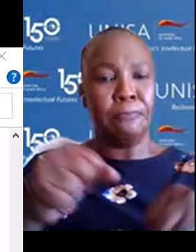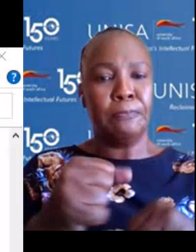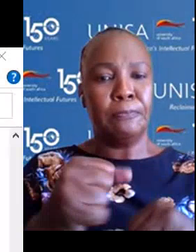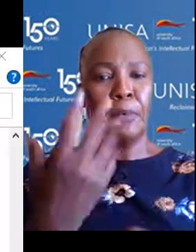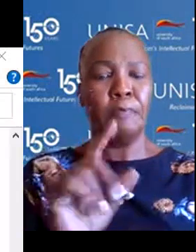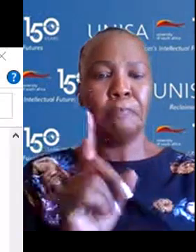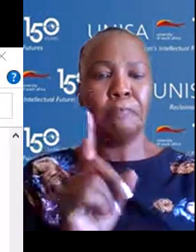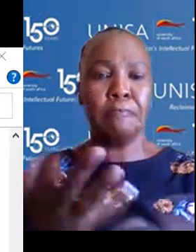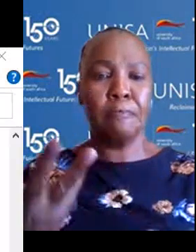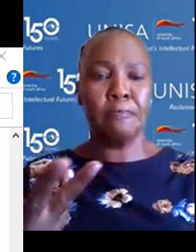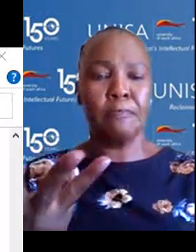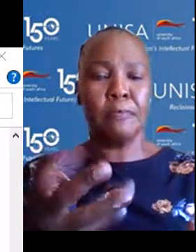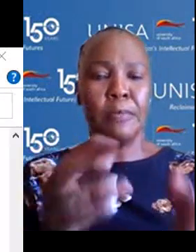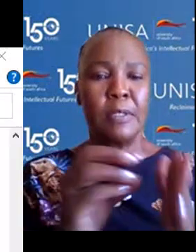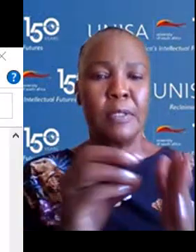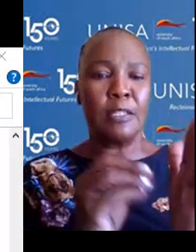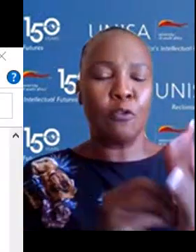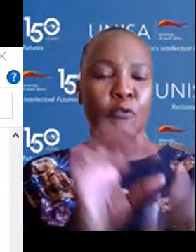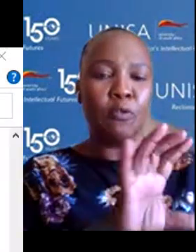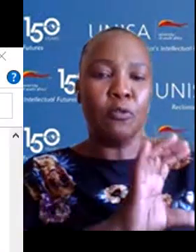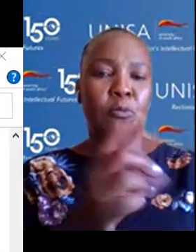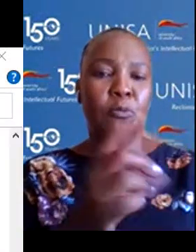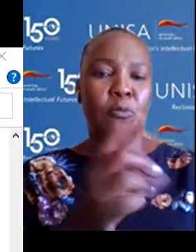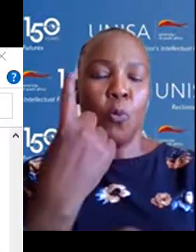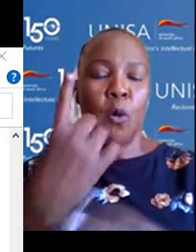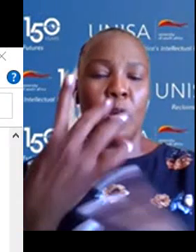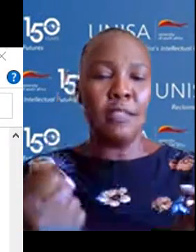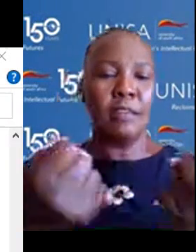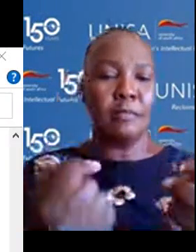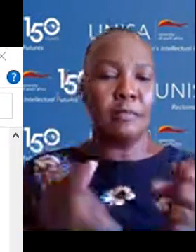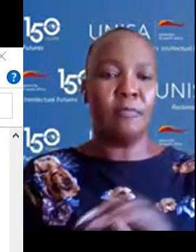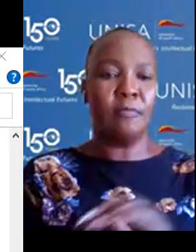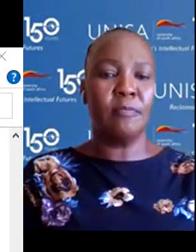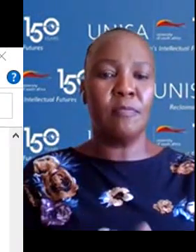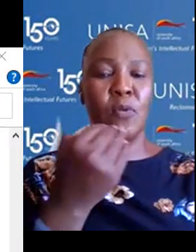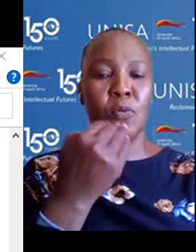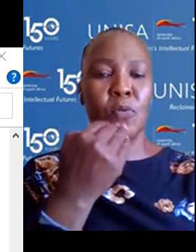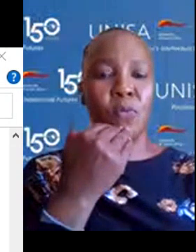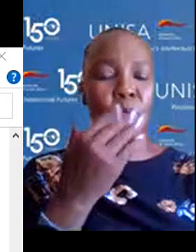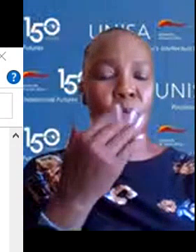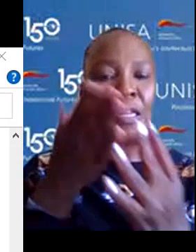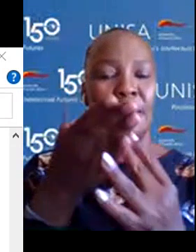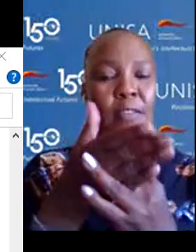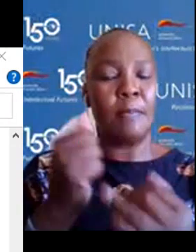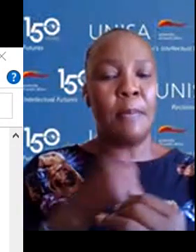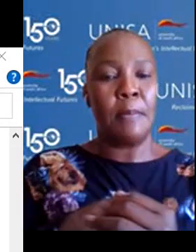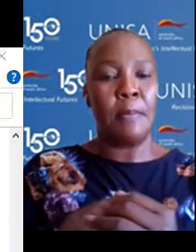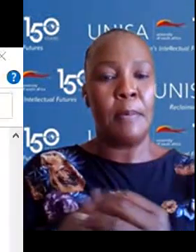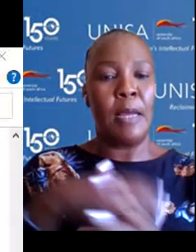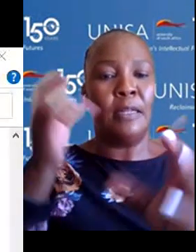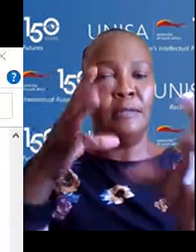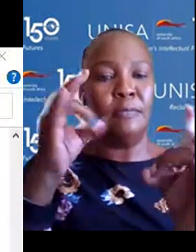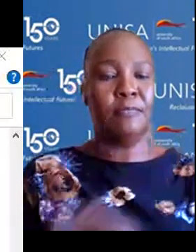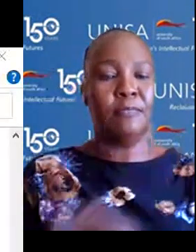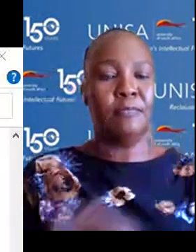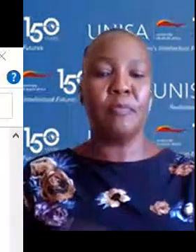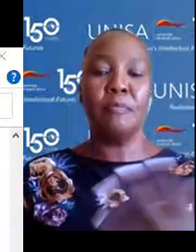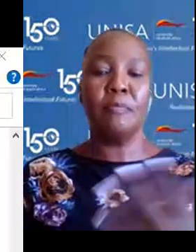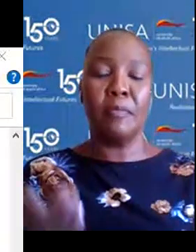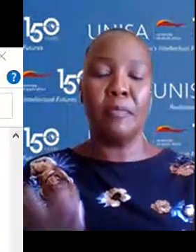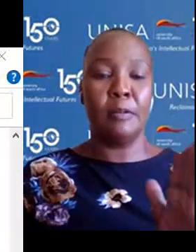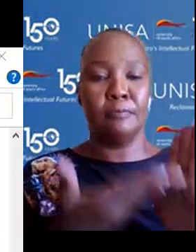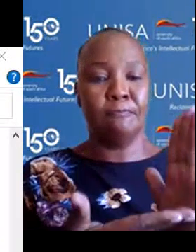of the setup of the computer and OneDrive, and who can access my information. So there we go. So this